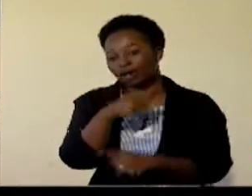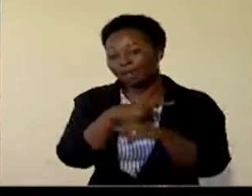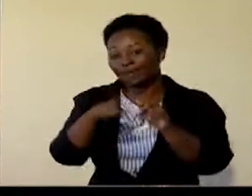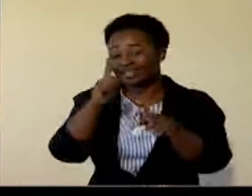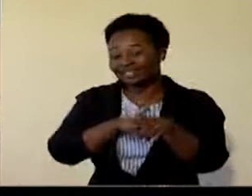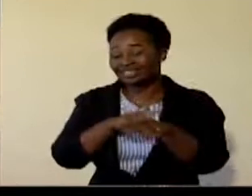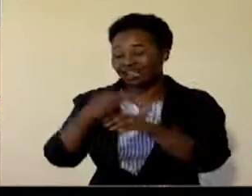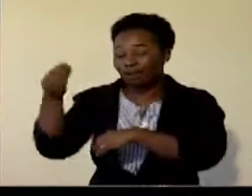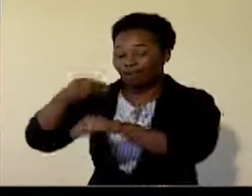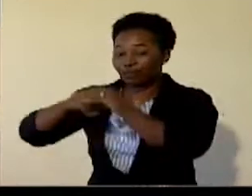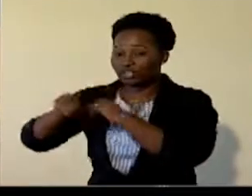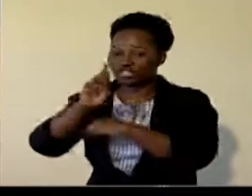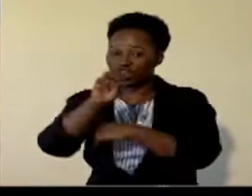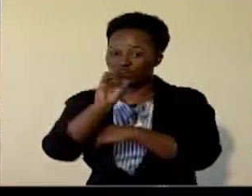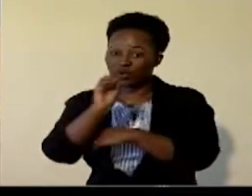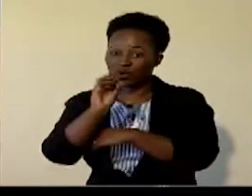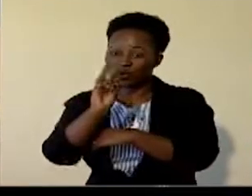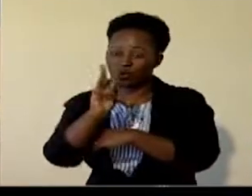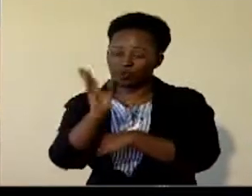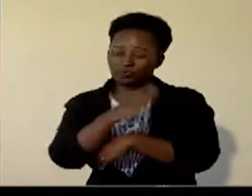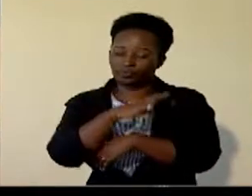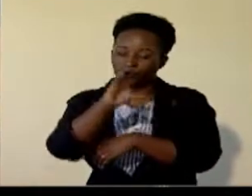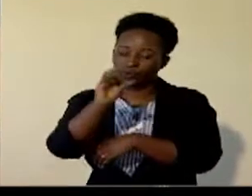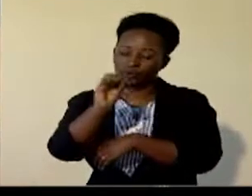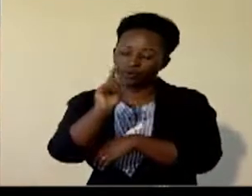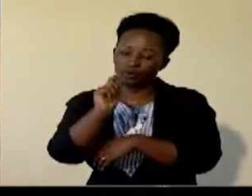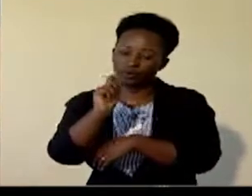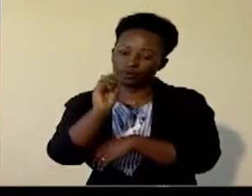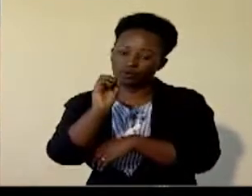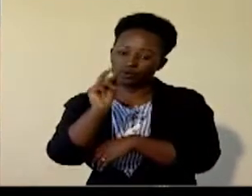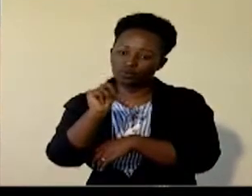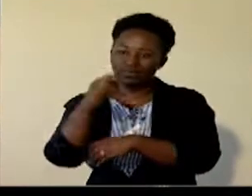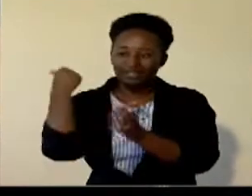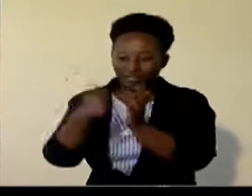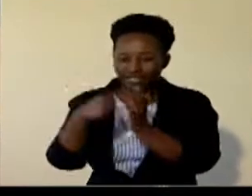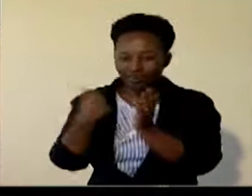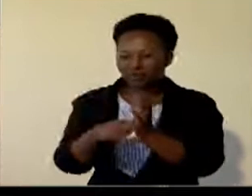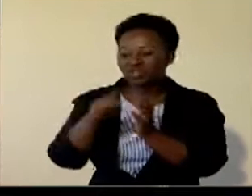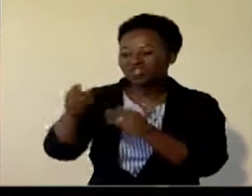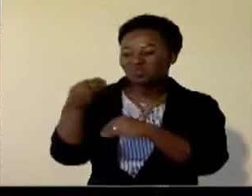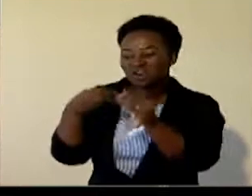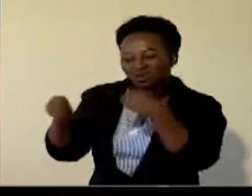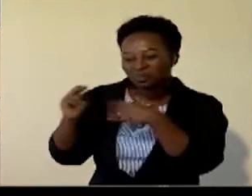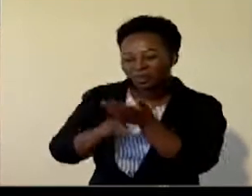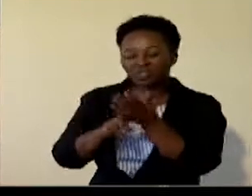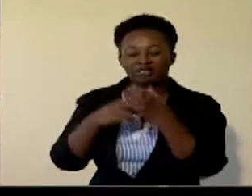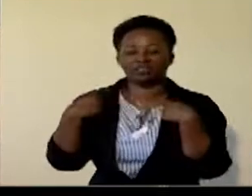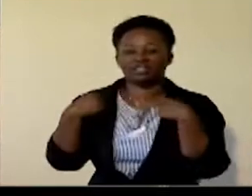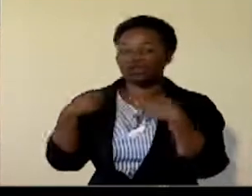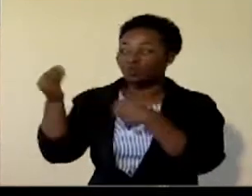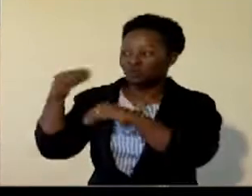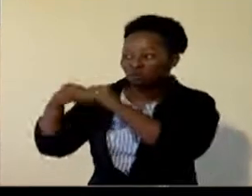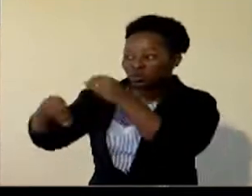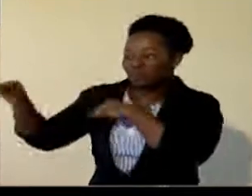material. And the demand of a raw material will be low. You will not be able to sell more and increase earnings on exports. But now, if